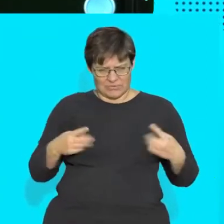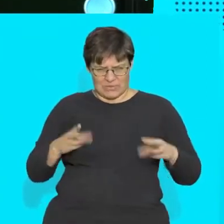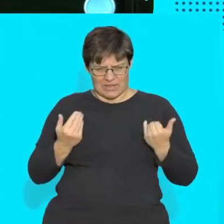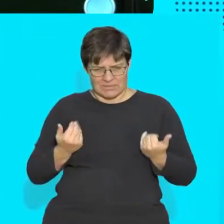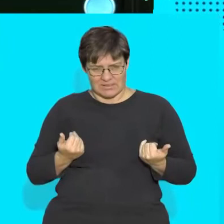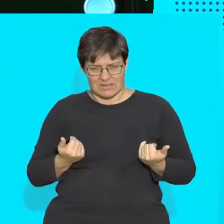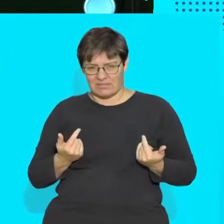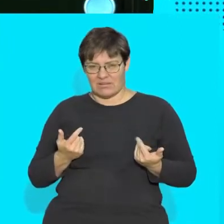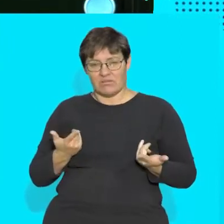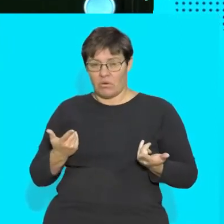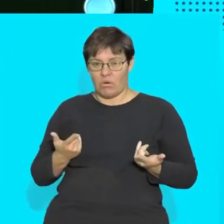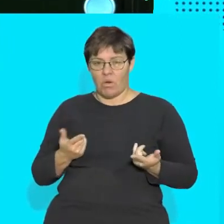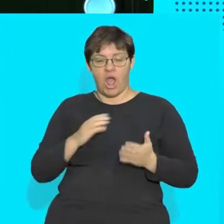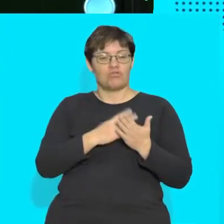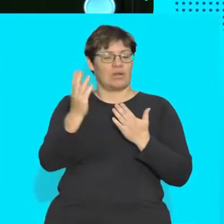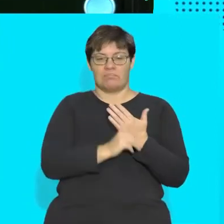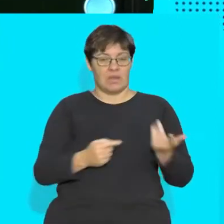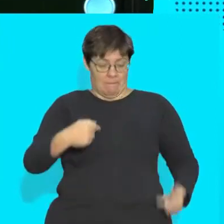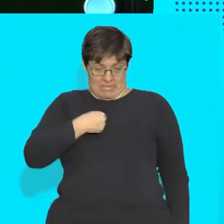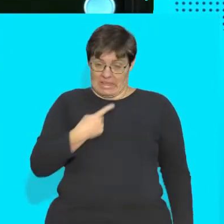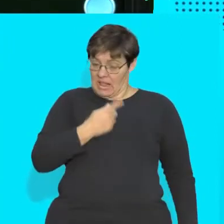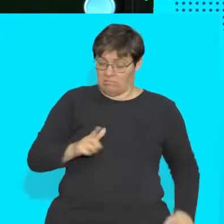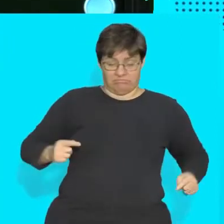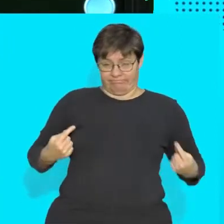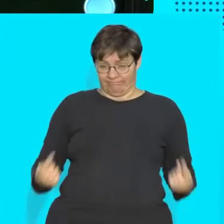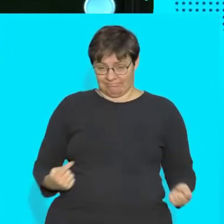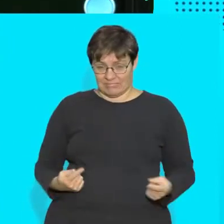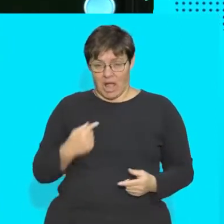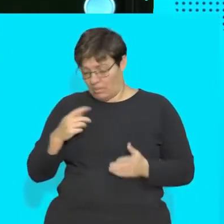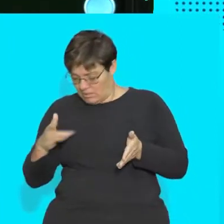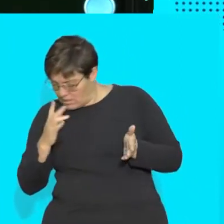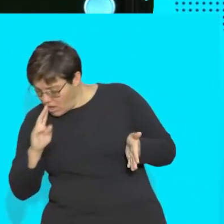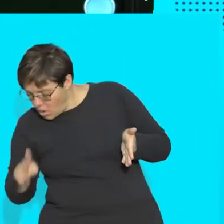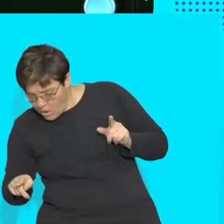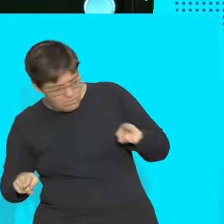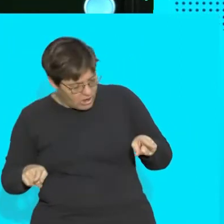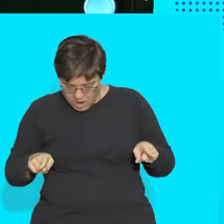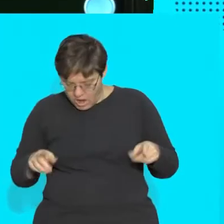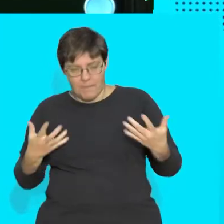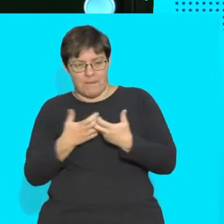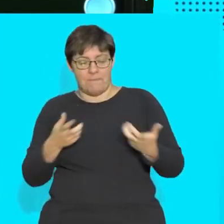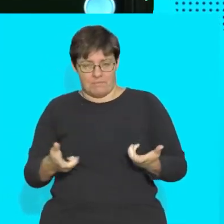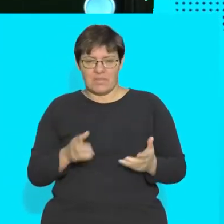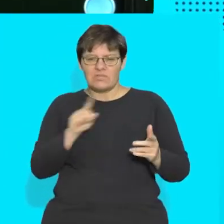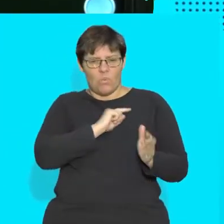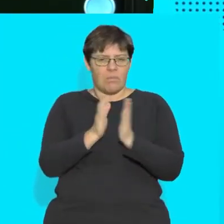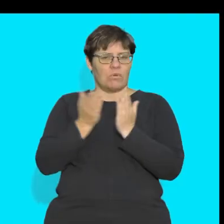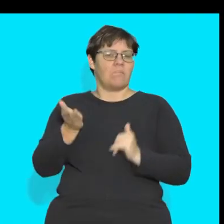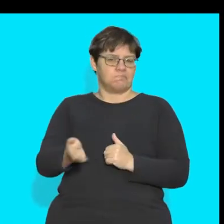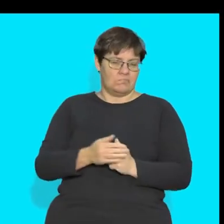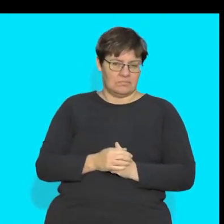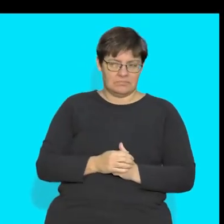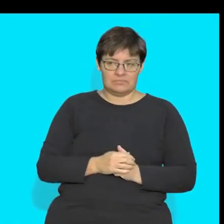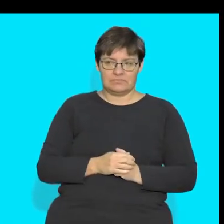light. It's just not in your curriculum. I can't tell you that. I would look it up in a book, because that's what books are for,